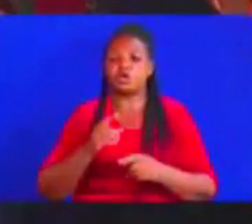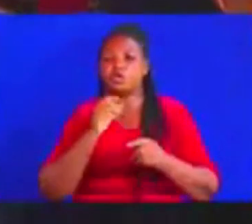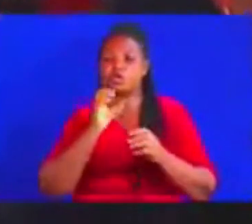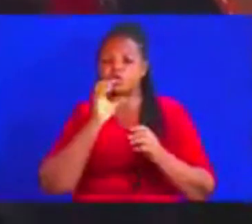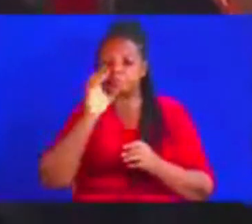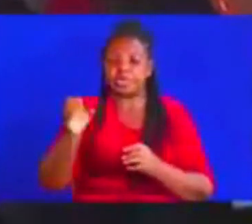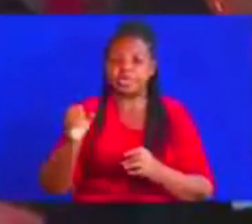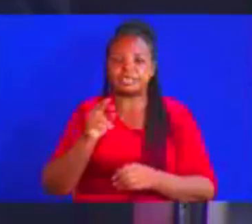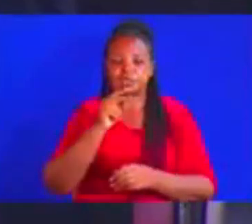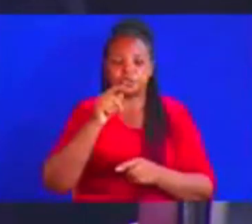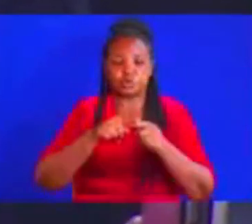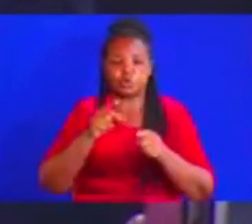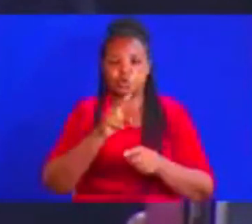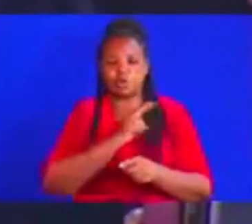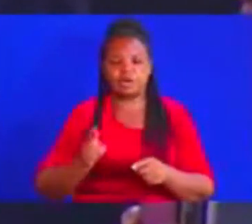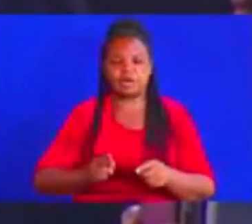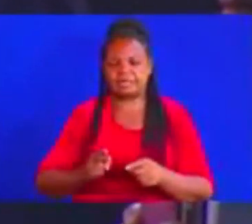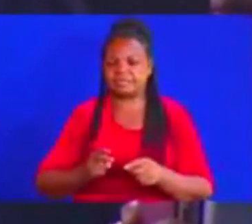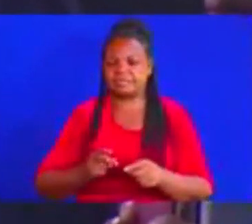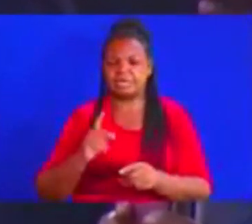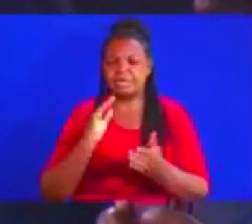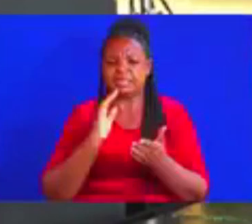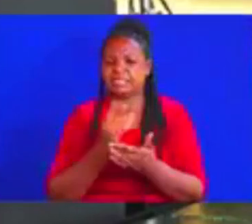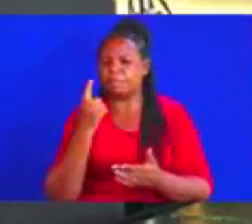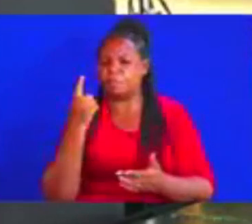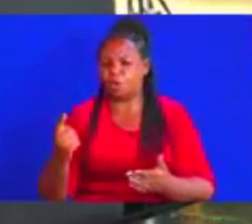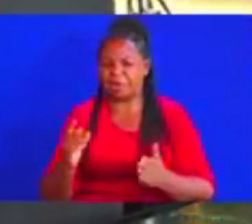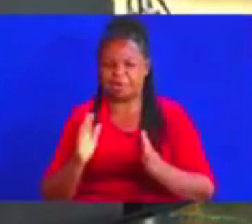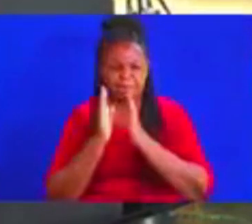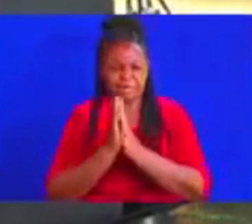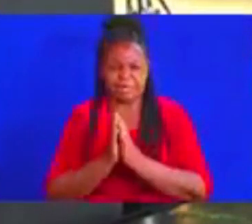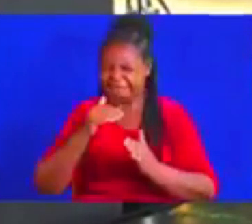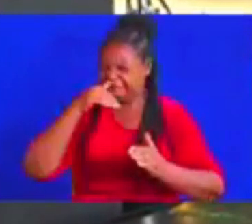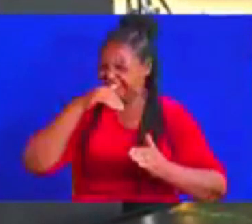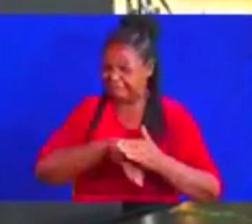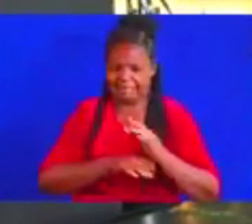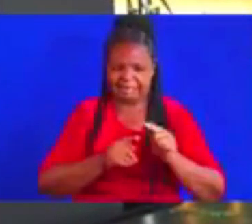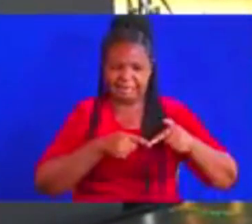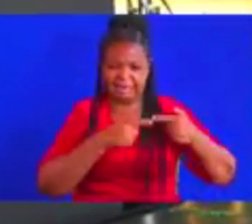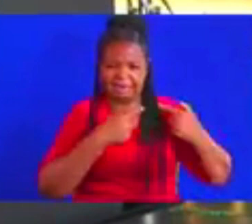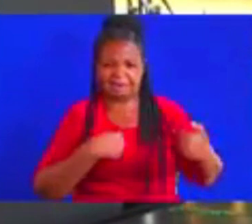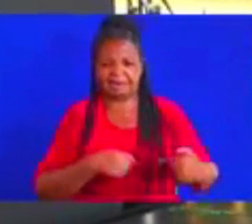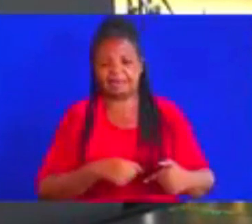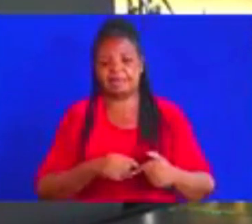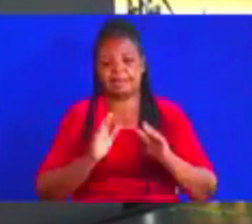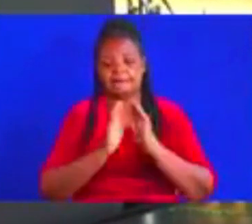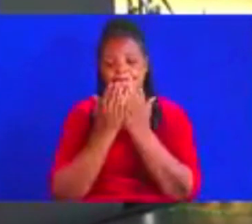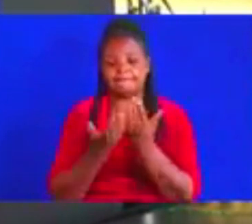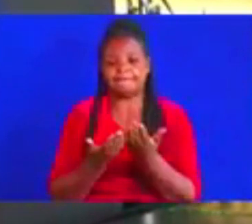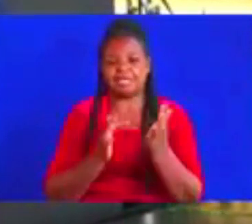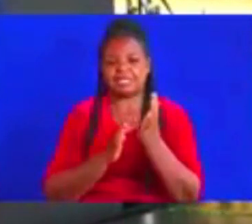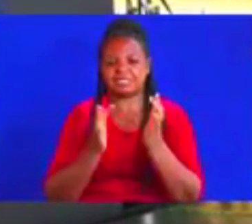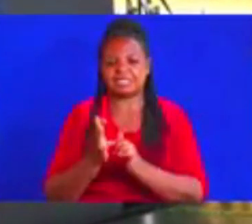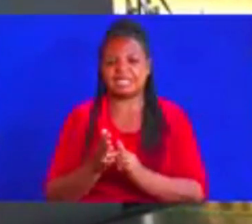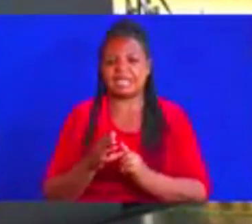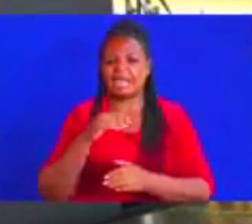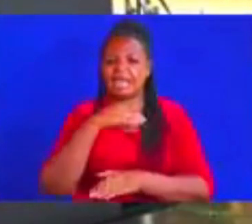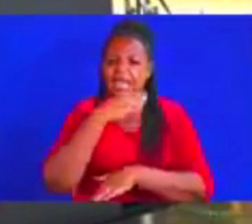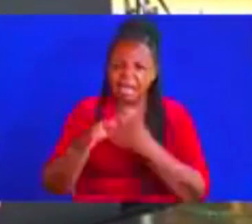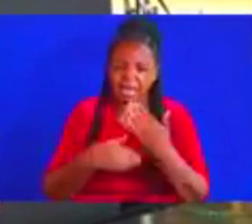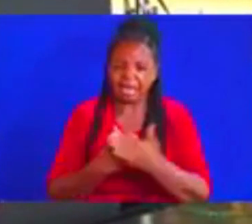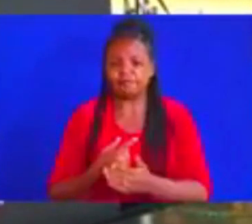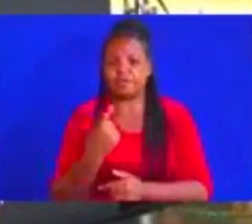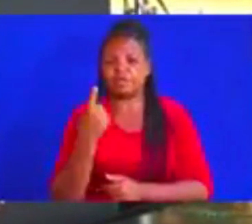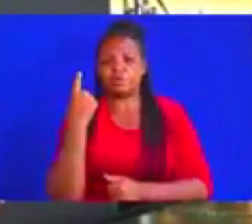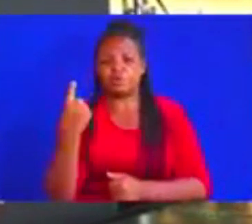now? Someone is praying from the depth of your heart. The Bible says, for everyone that